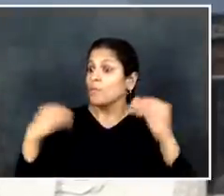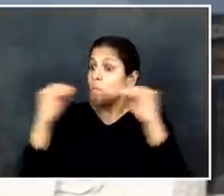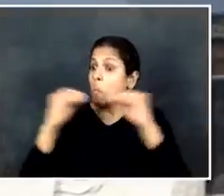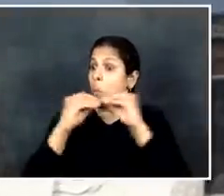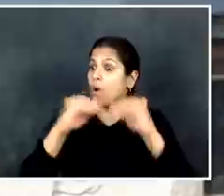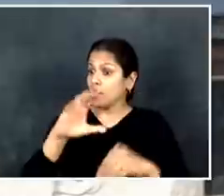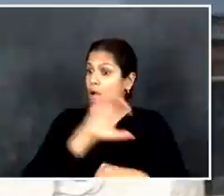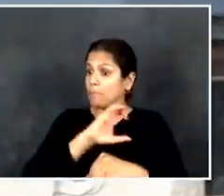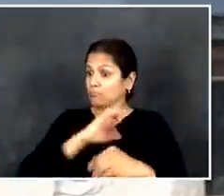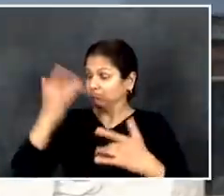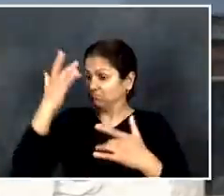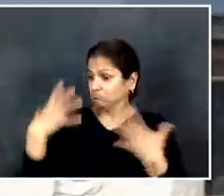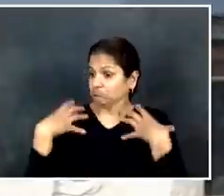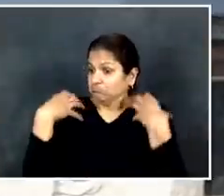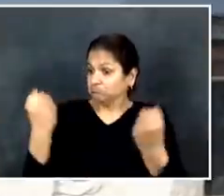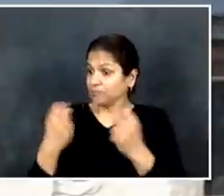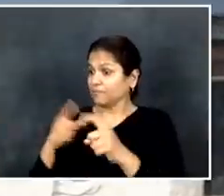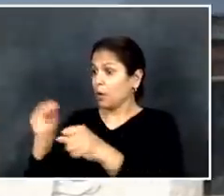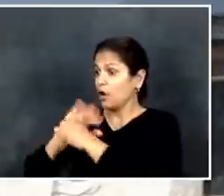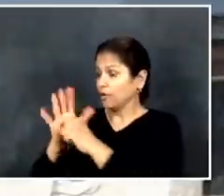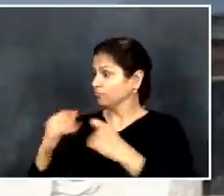Next, we have Aaron from Politico.